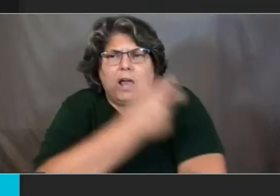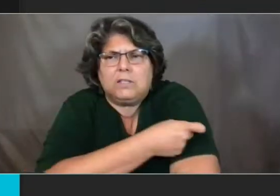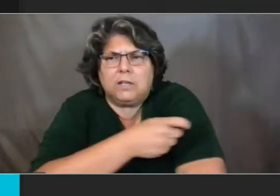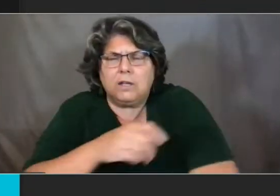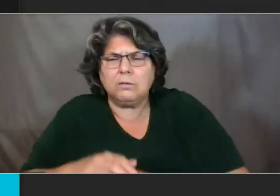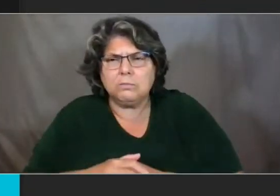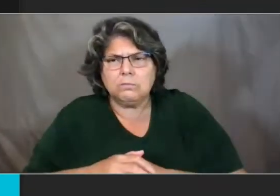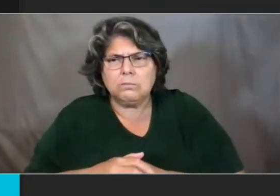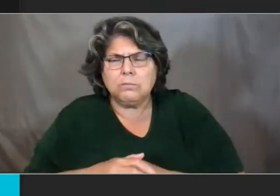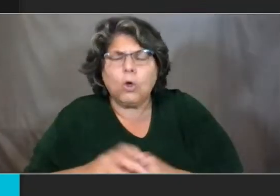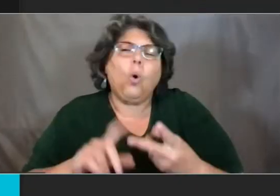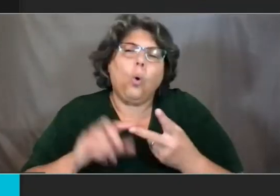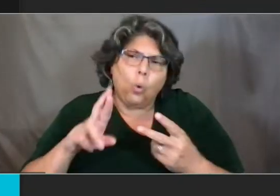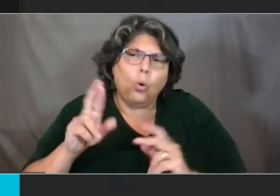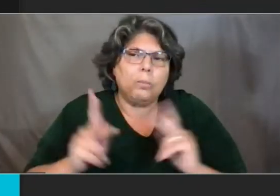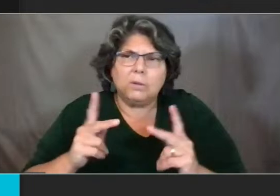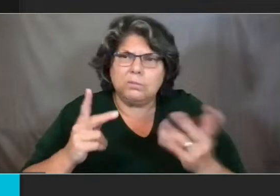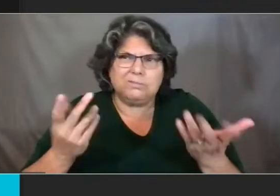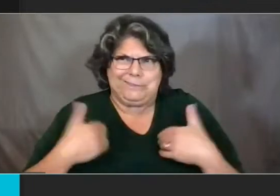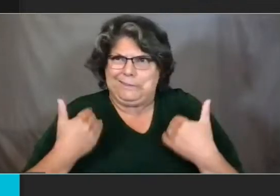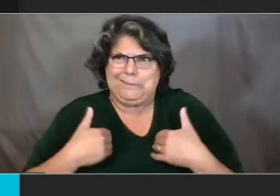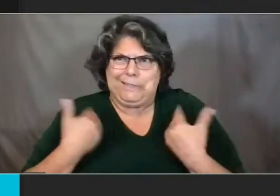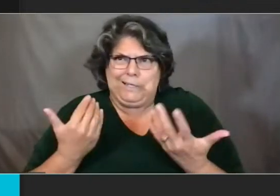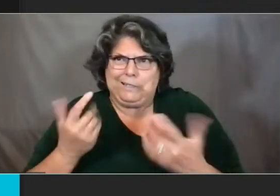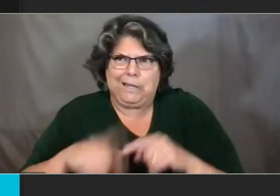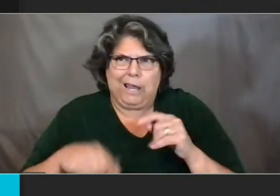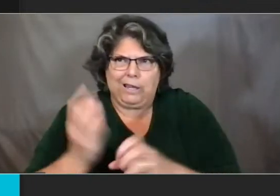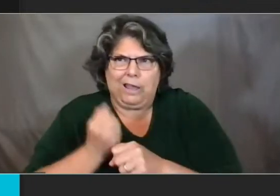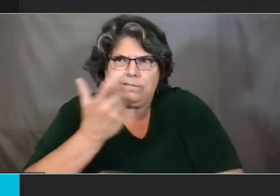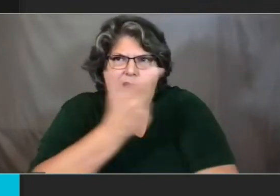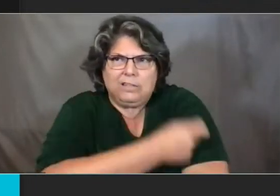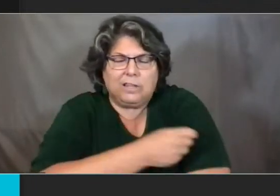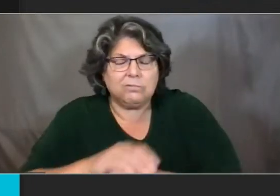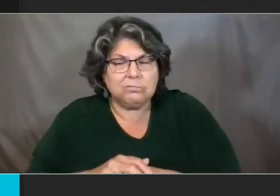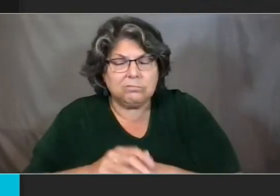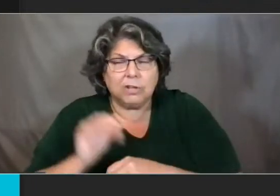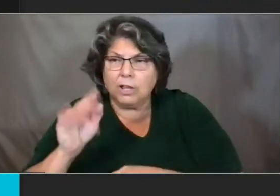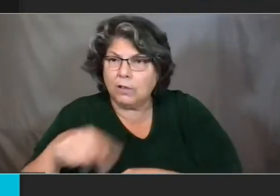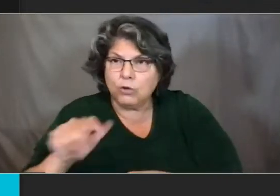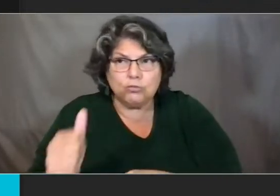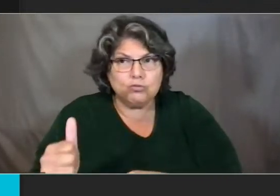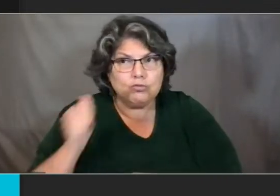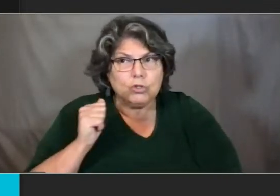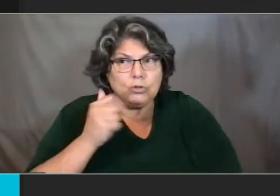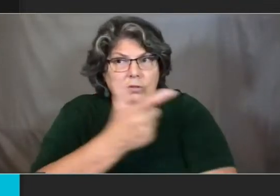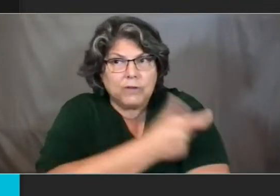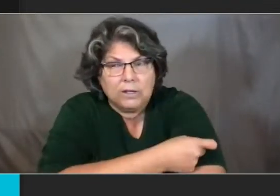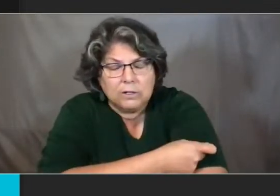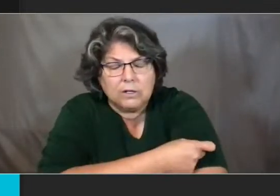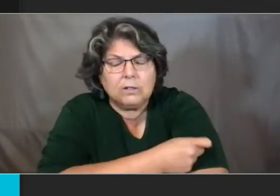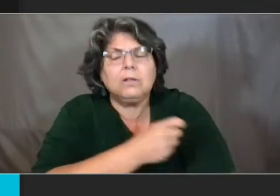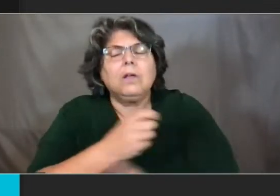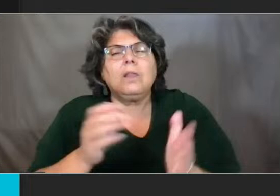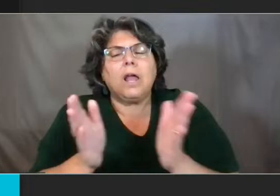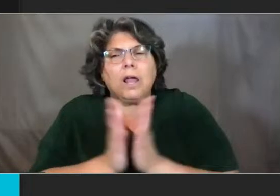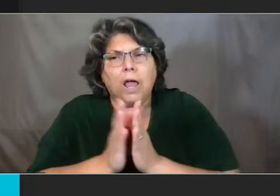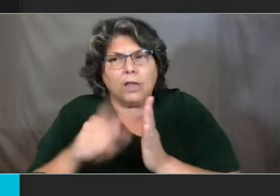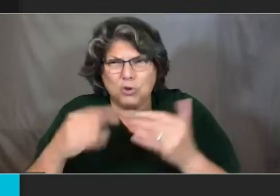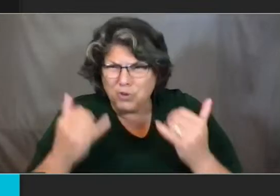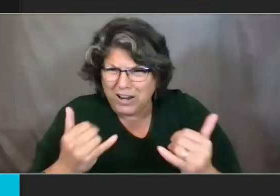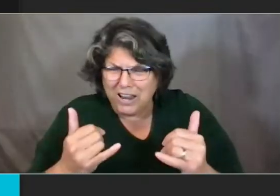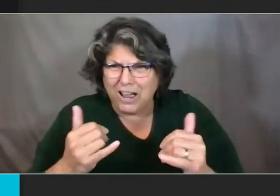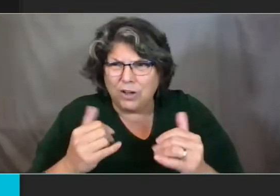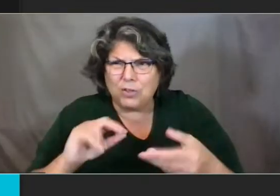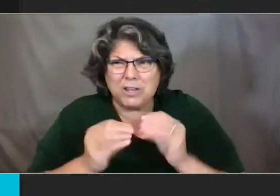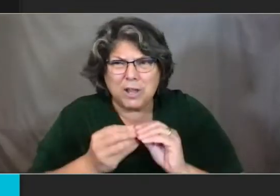to people that are too young to be vaccinated. But if you're not going to be vaccinated, I would just ask you at this time, when we're surging, we're